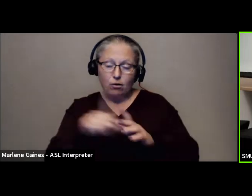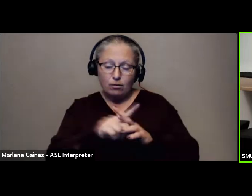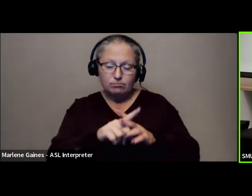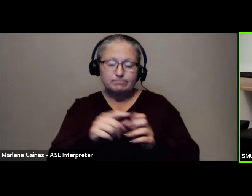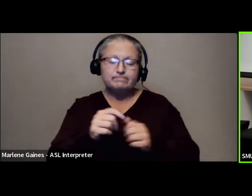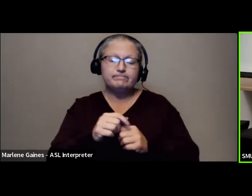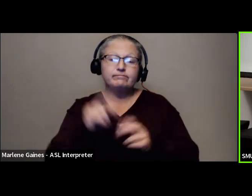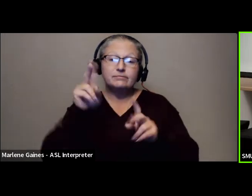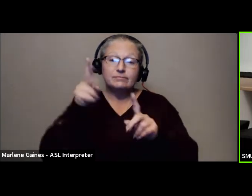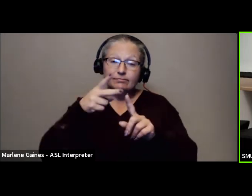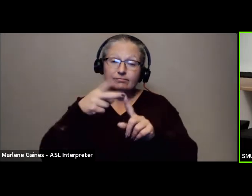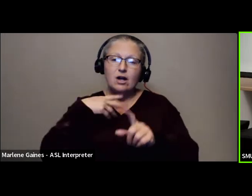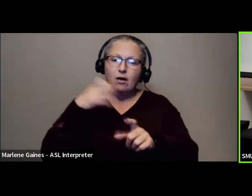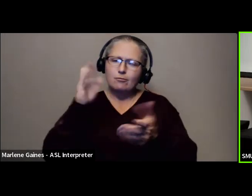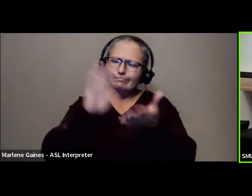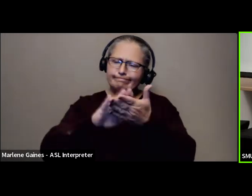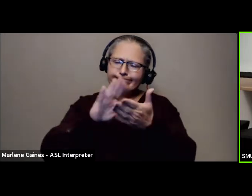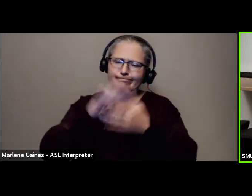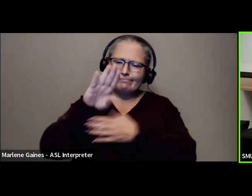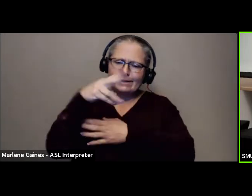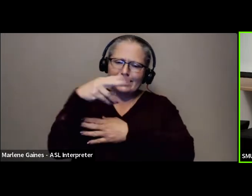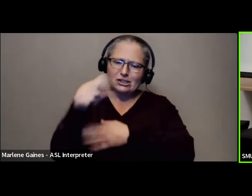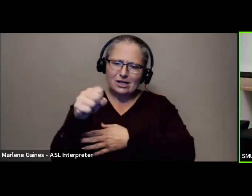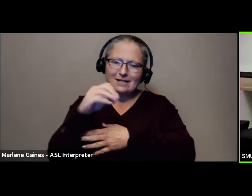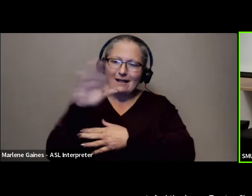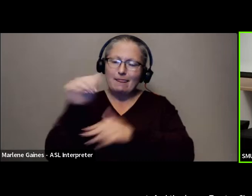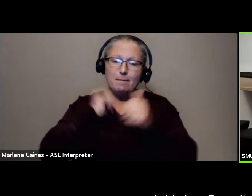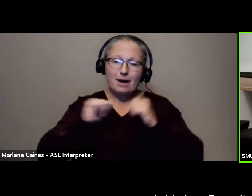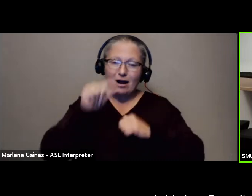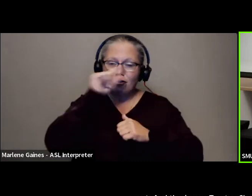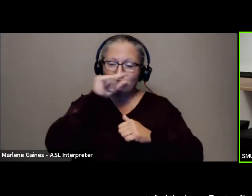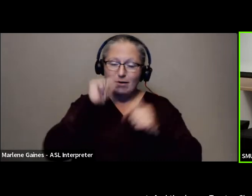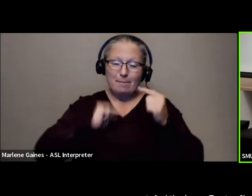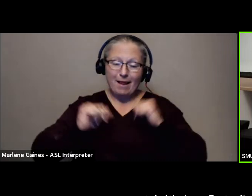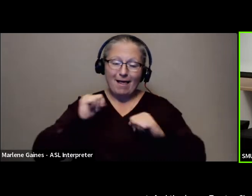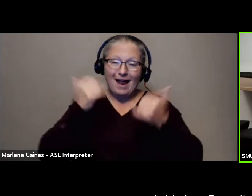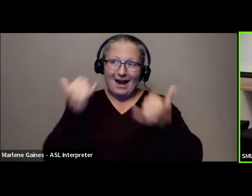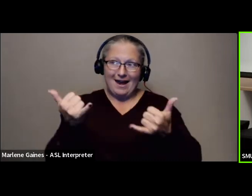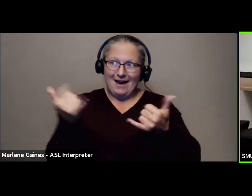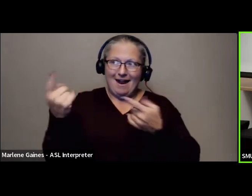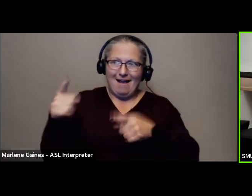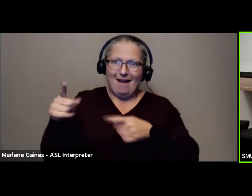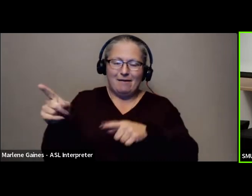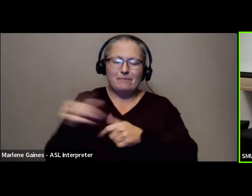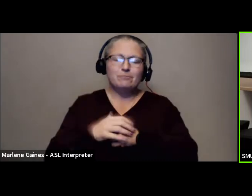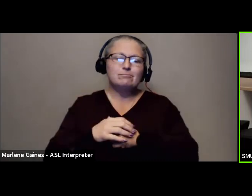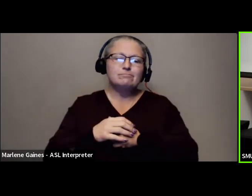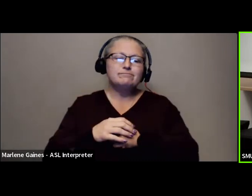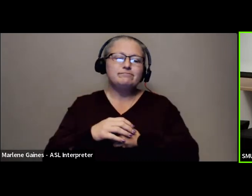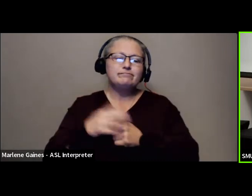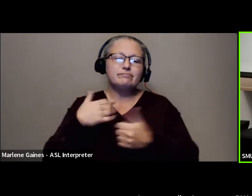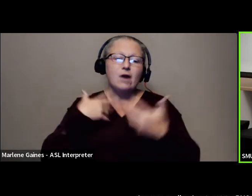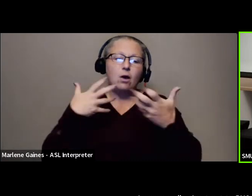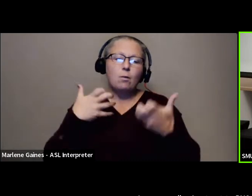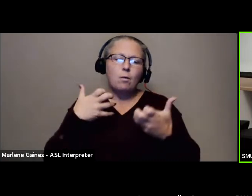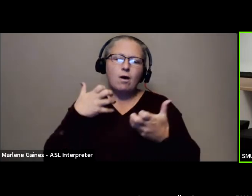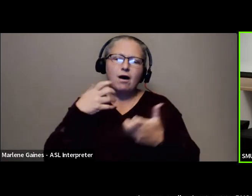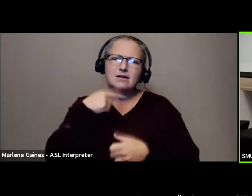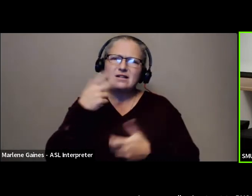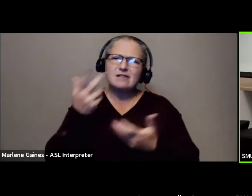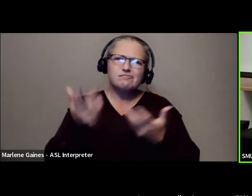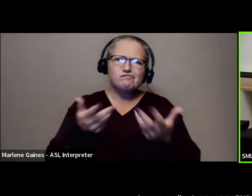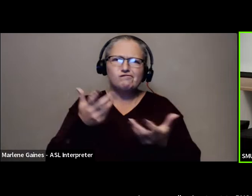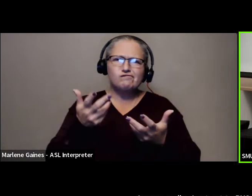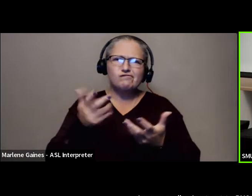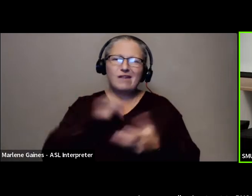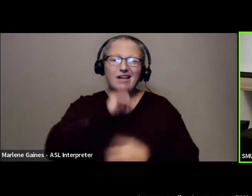really shout out to BHS and their play, the Greek play that is going on right now. I want to say that, you know,